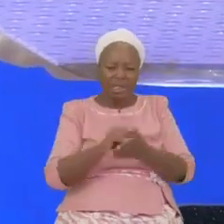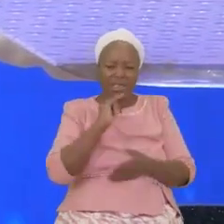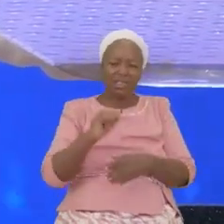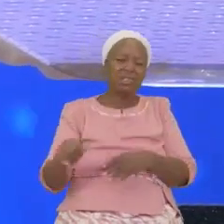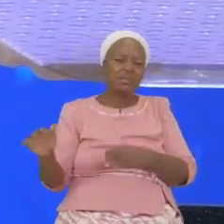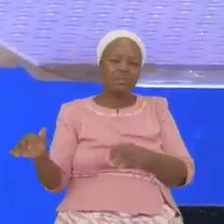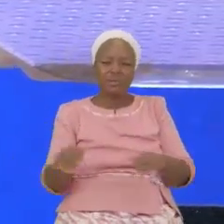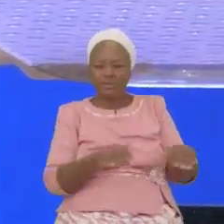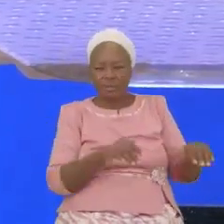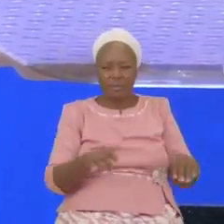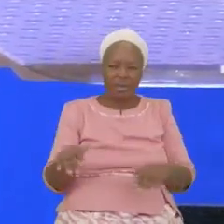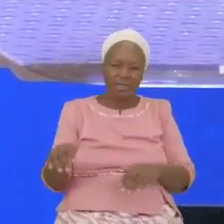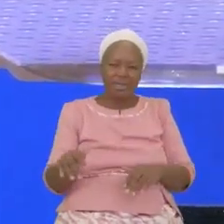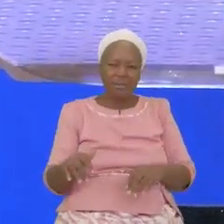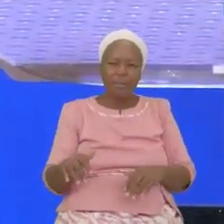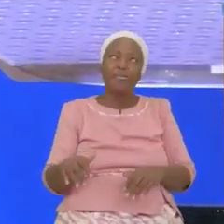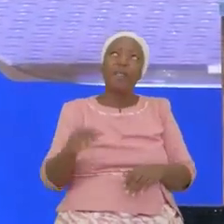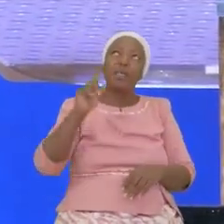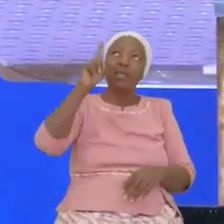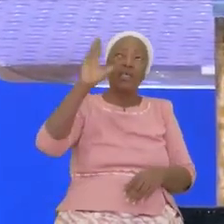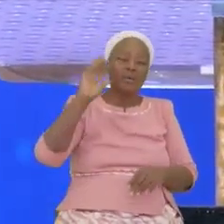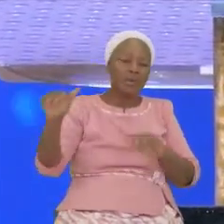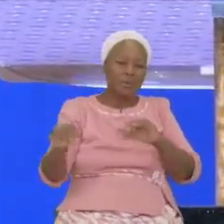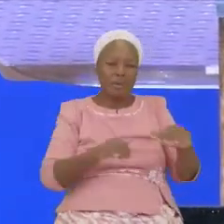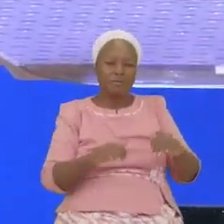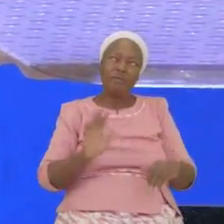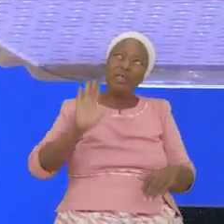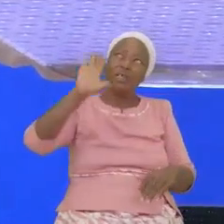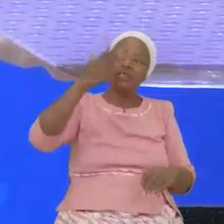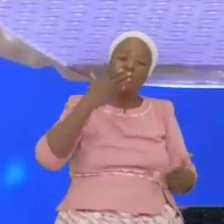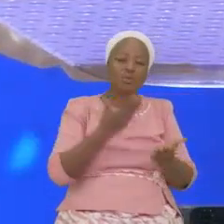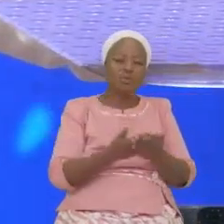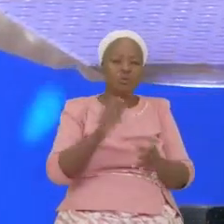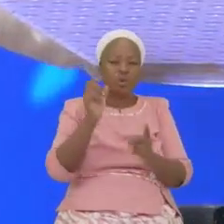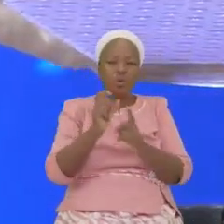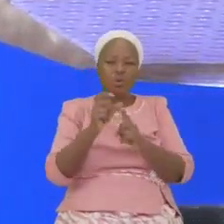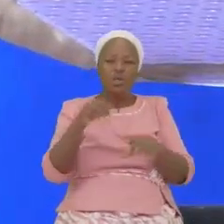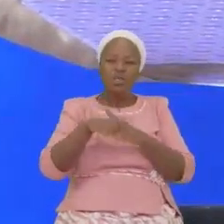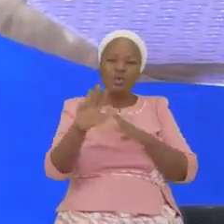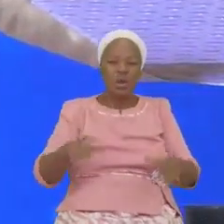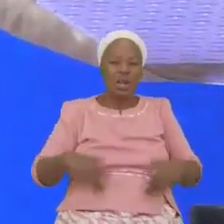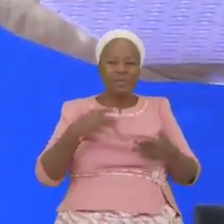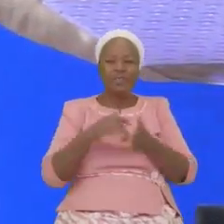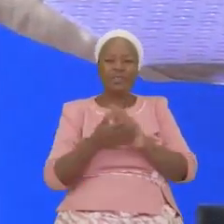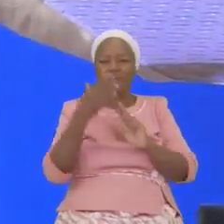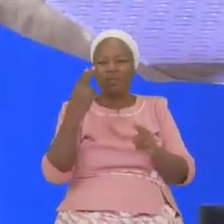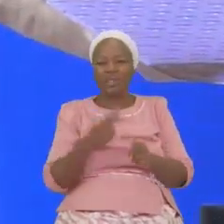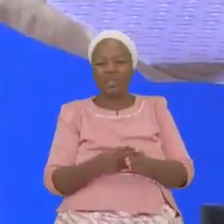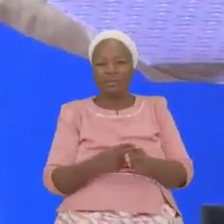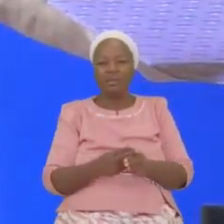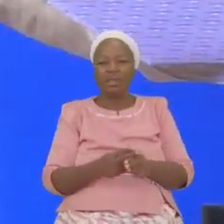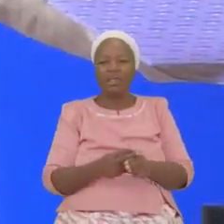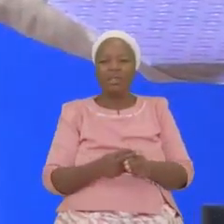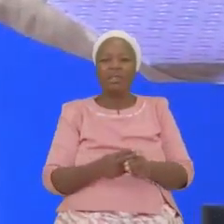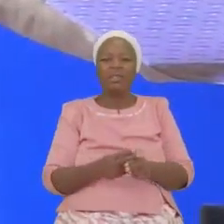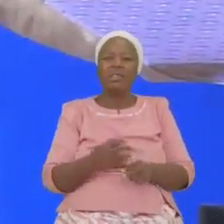Performance. He will perform his good word in your life. There